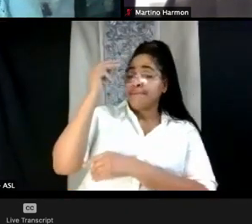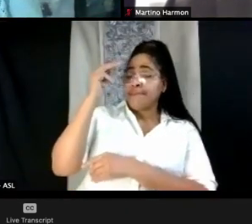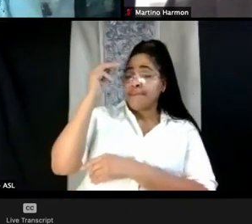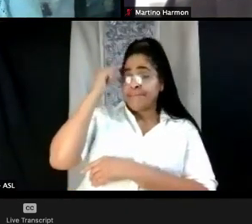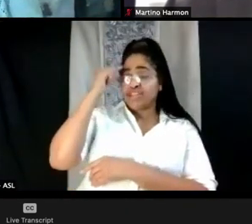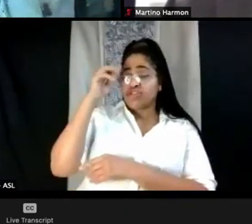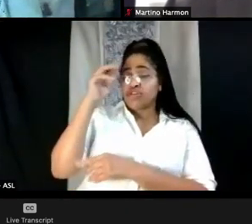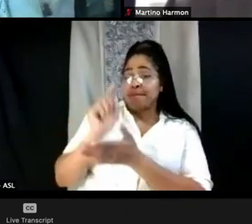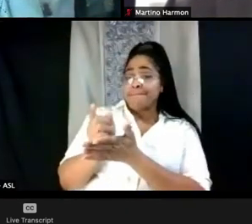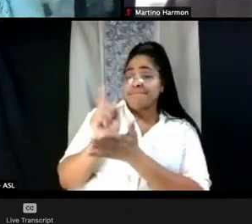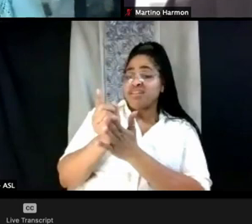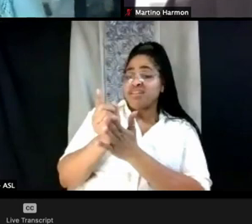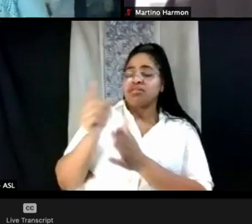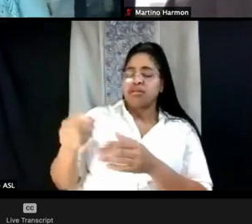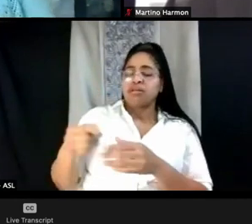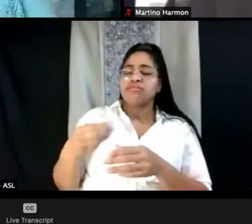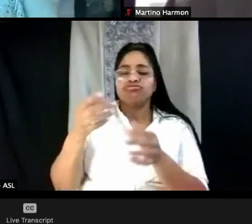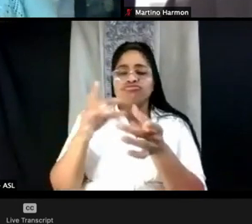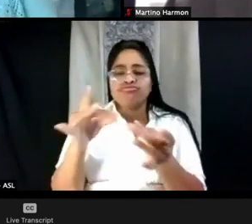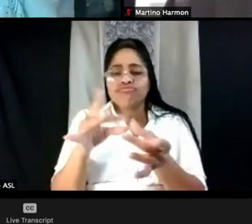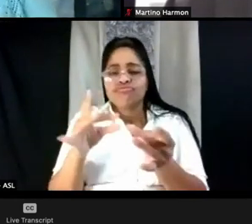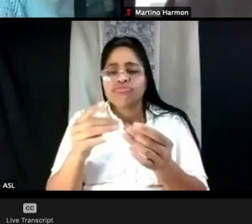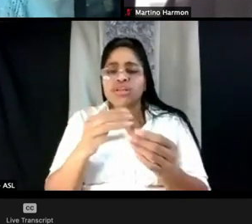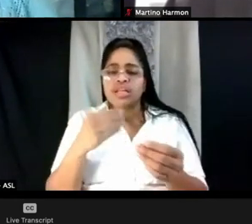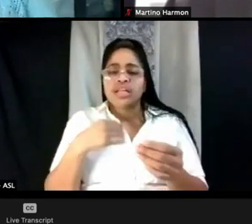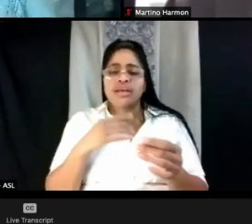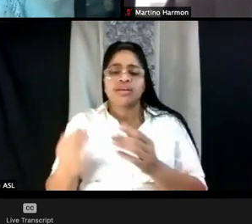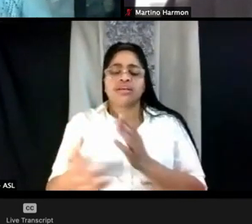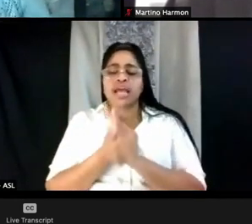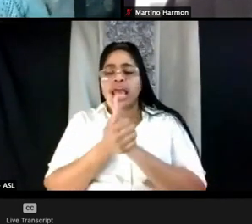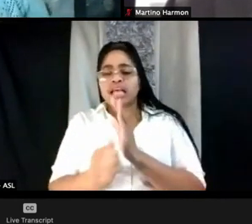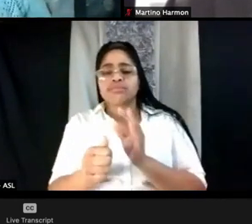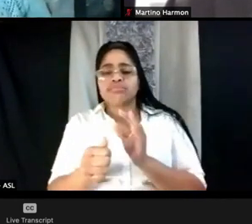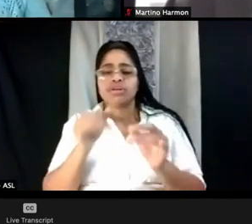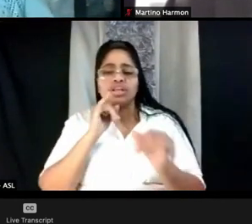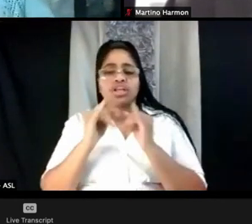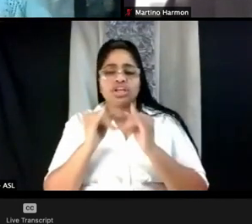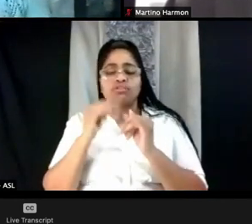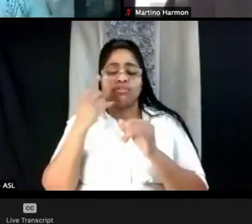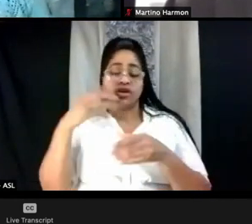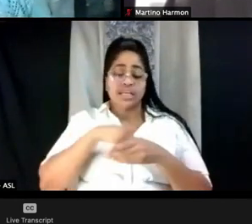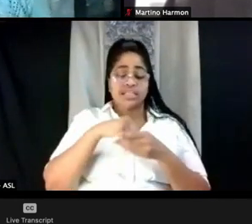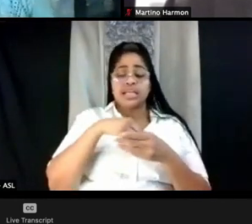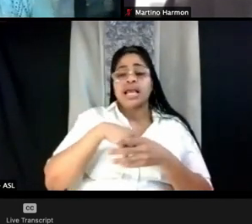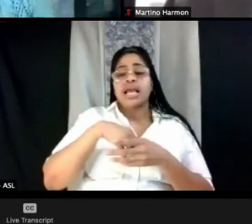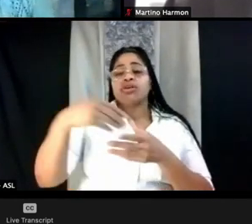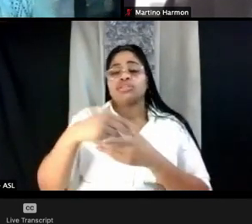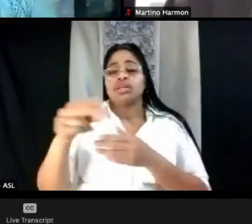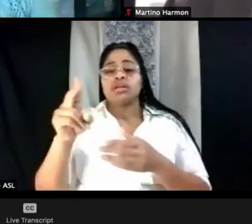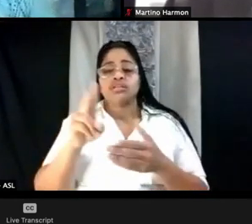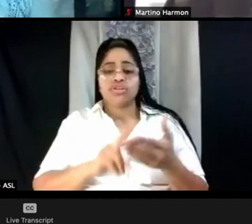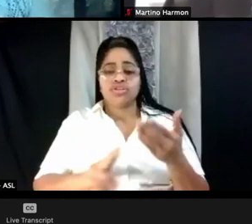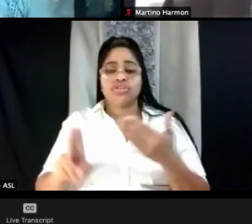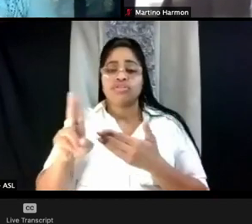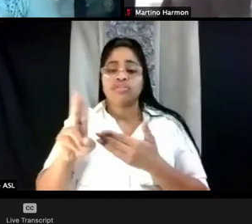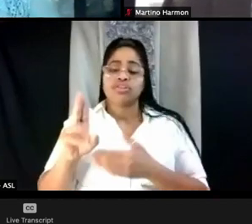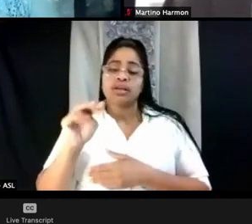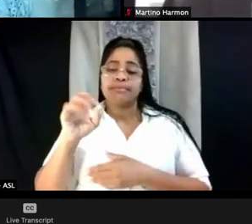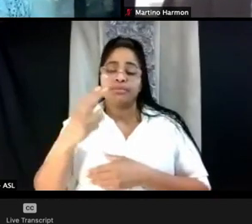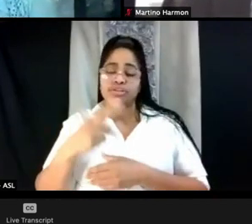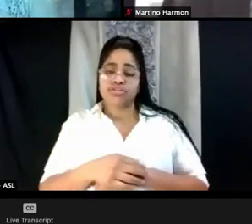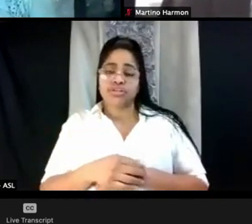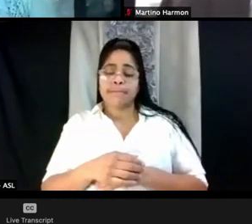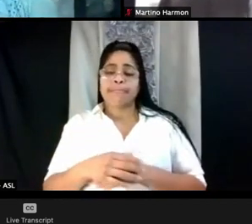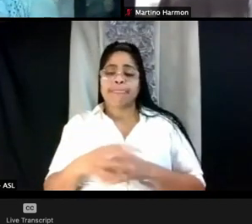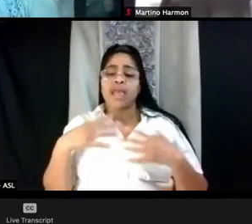topics and features expert interviews from within and outside the U of M community. The Michigan Medicine Wellness